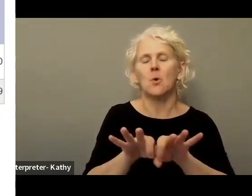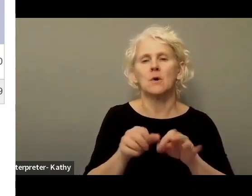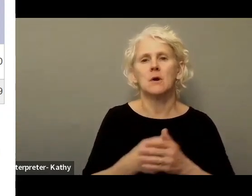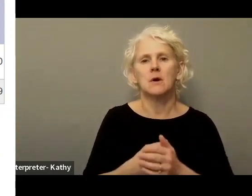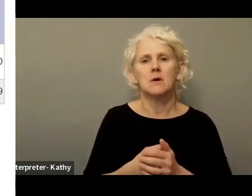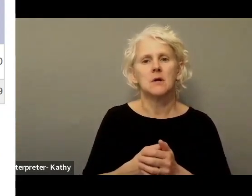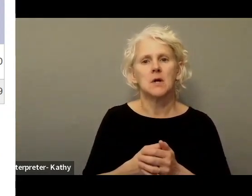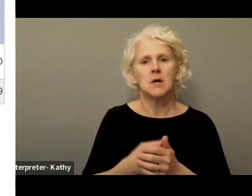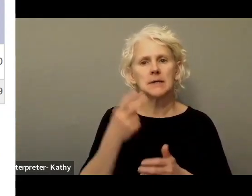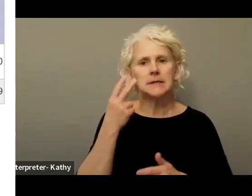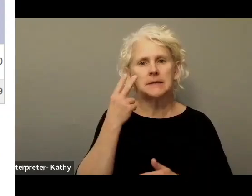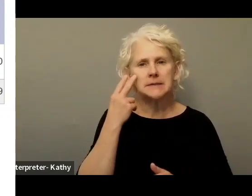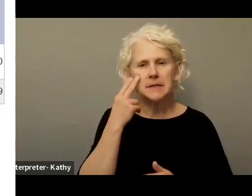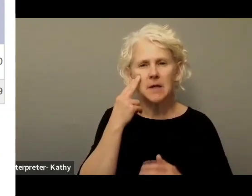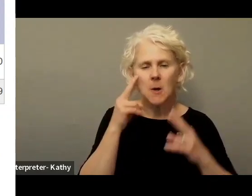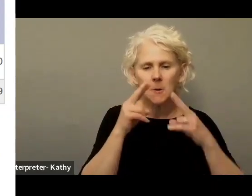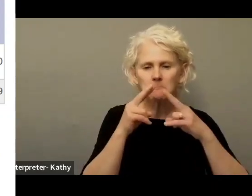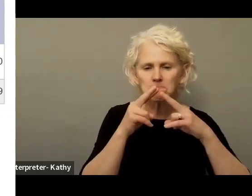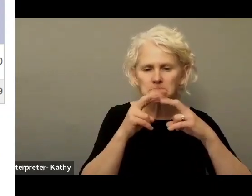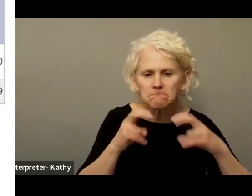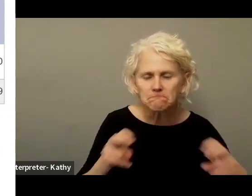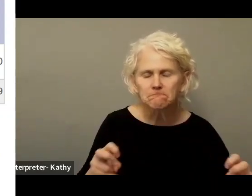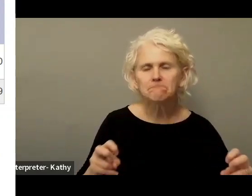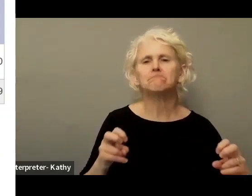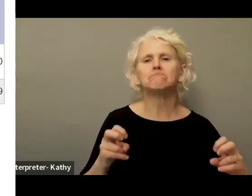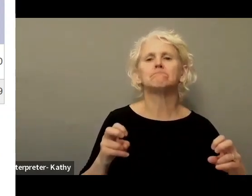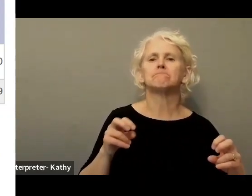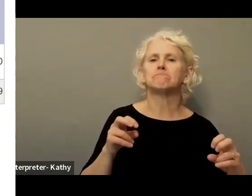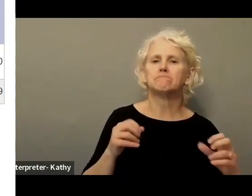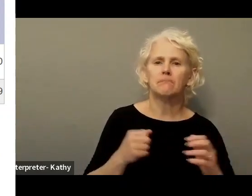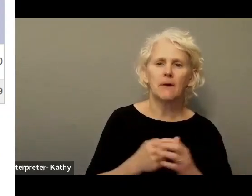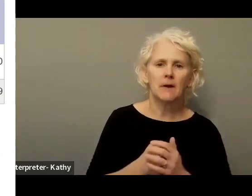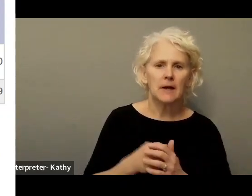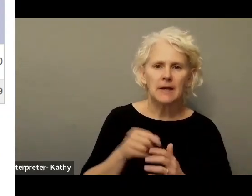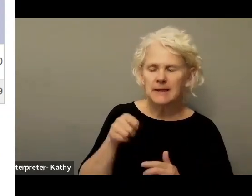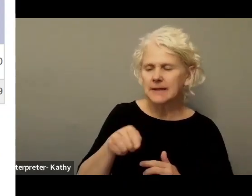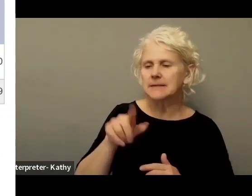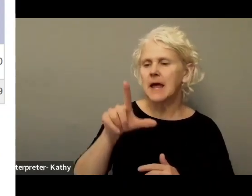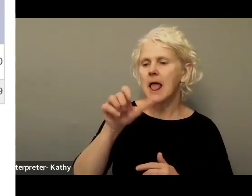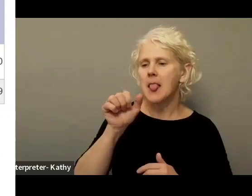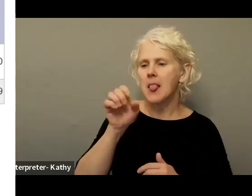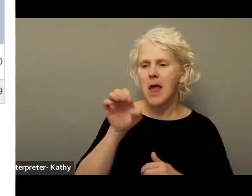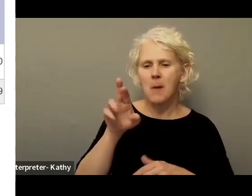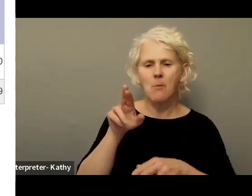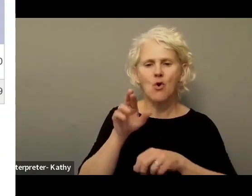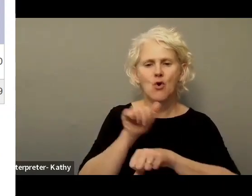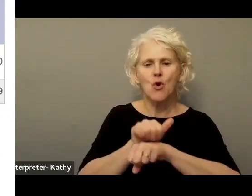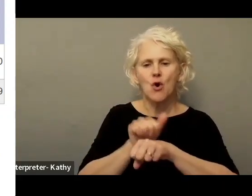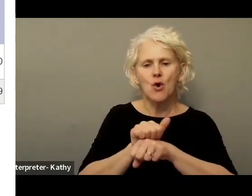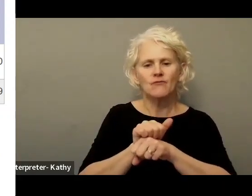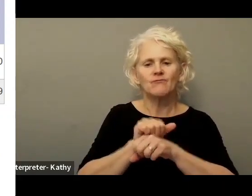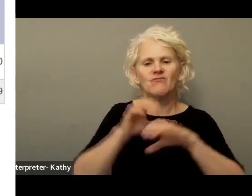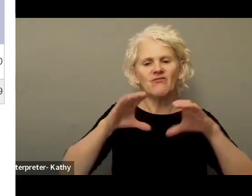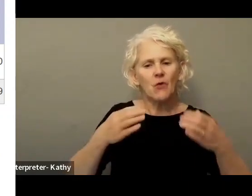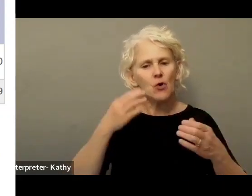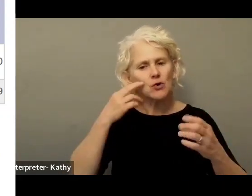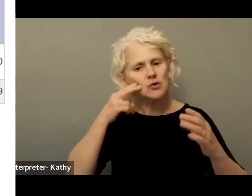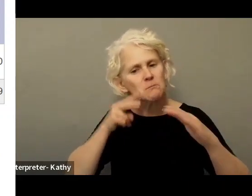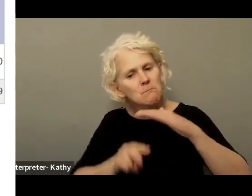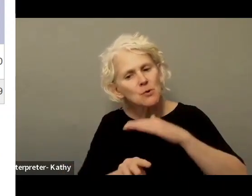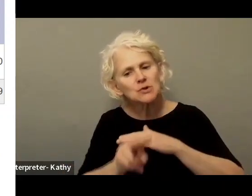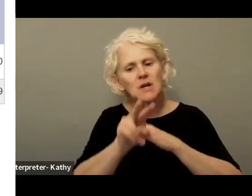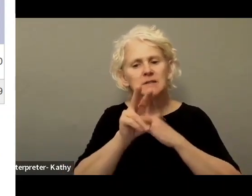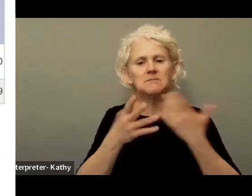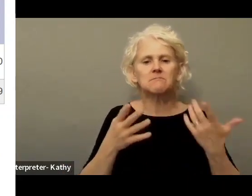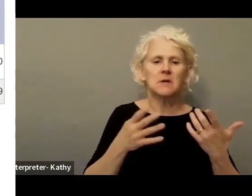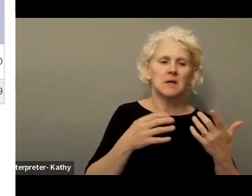I went through and dug into DEED's labor force projections, and we have projections by